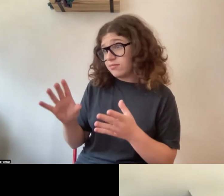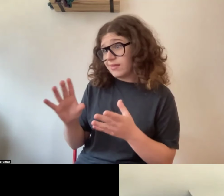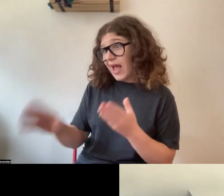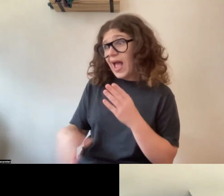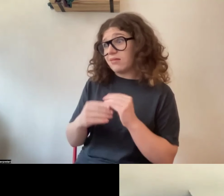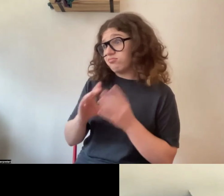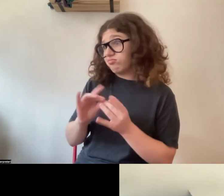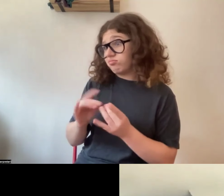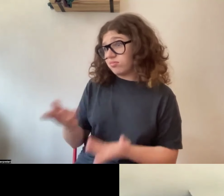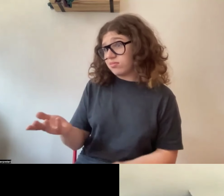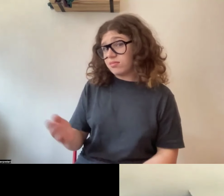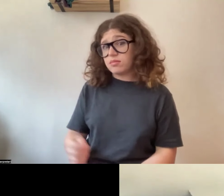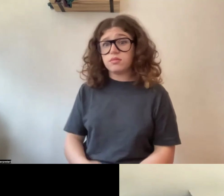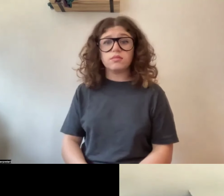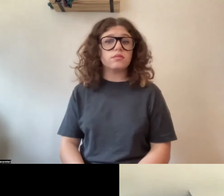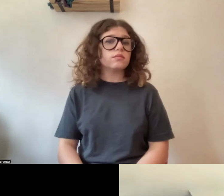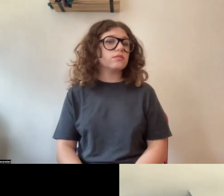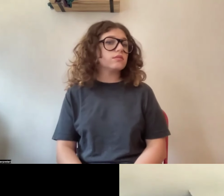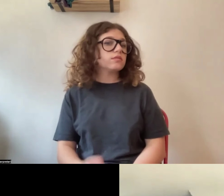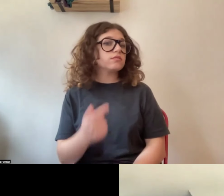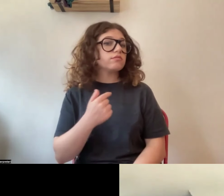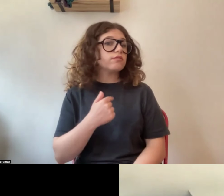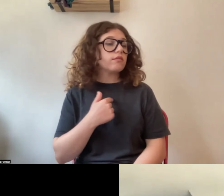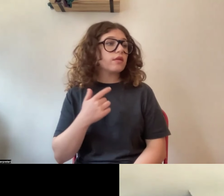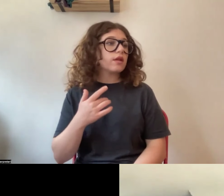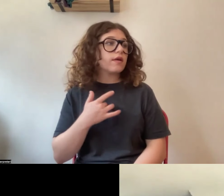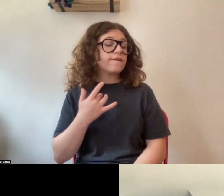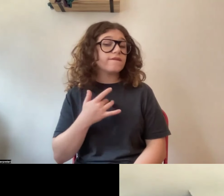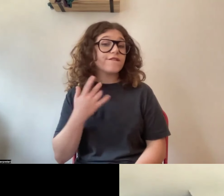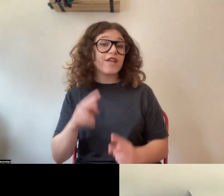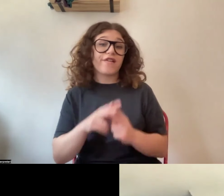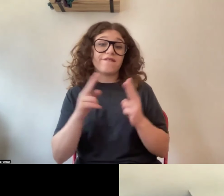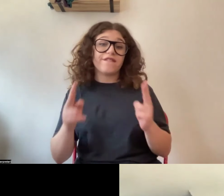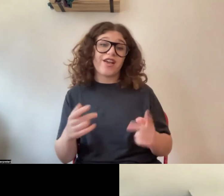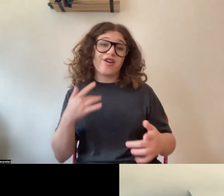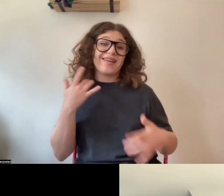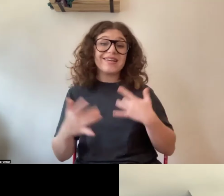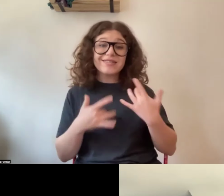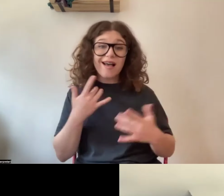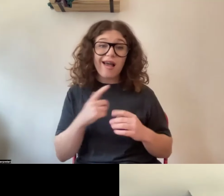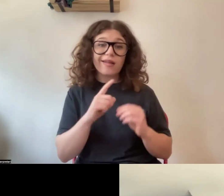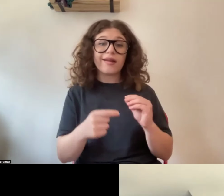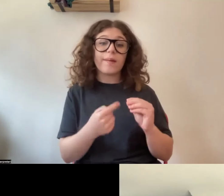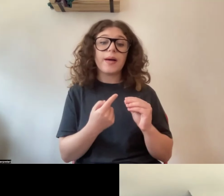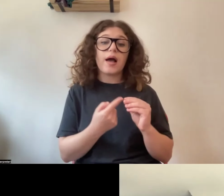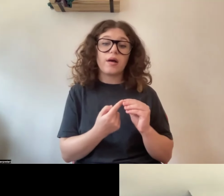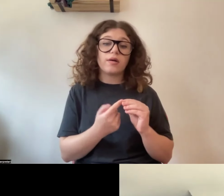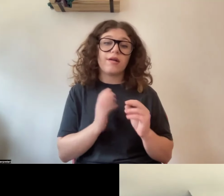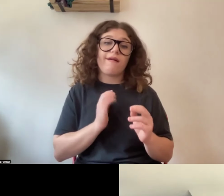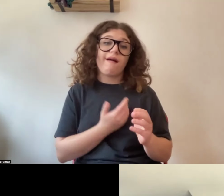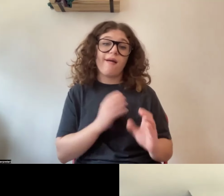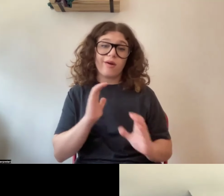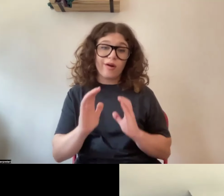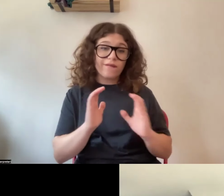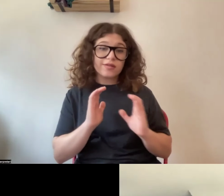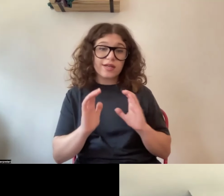Pues me siento muy I emocionada feel por very todo lo que excited estamos about platicando en esta reunión our y pues conversation. me